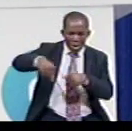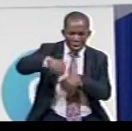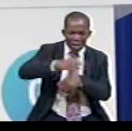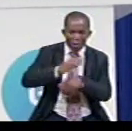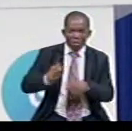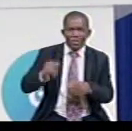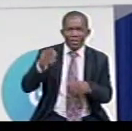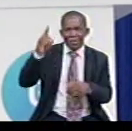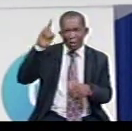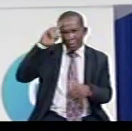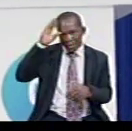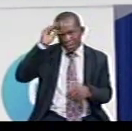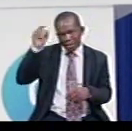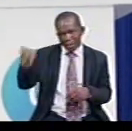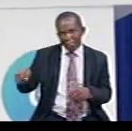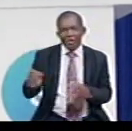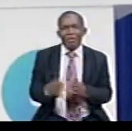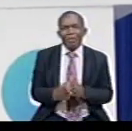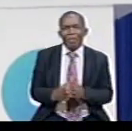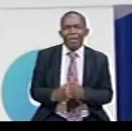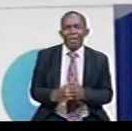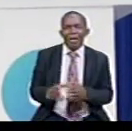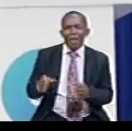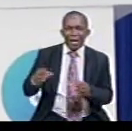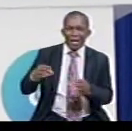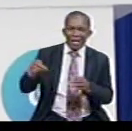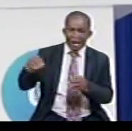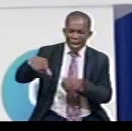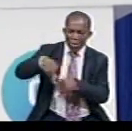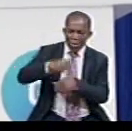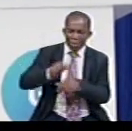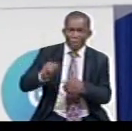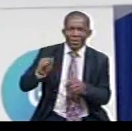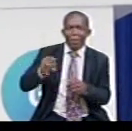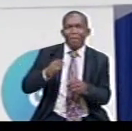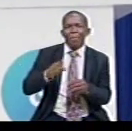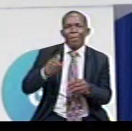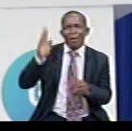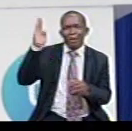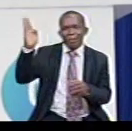That the Lord will anoint Pastor Dr. W.F. Kumuyi.